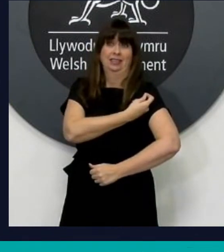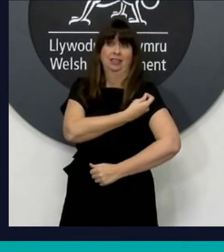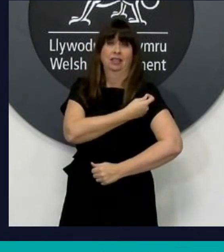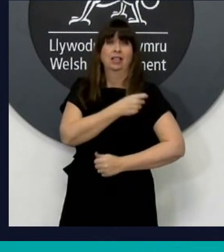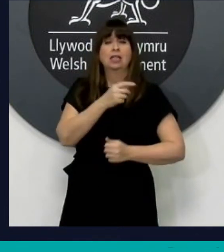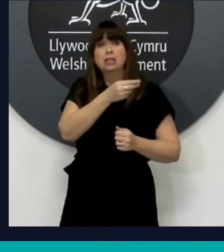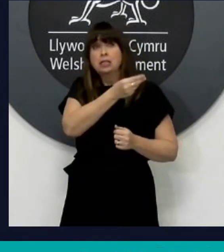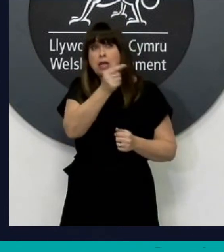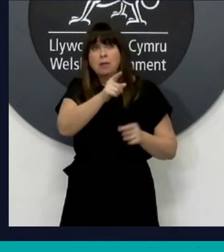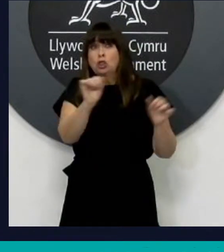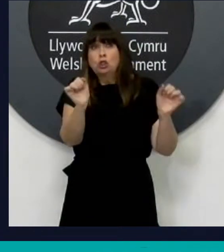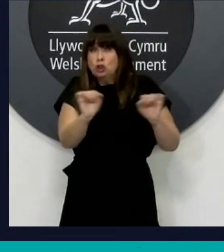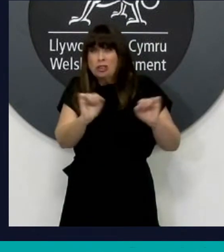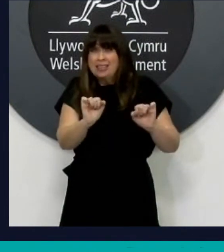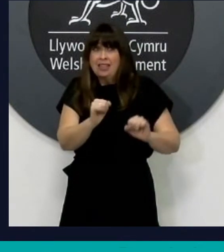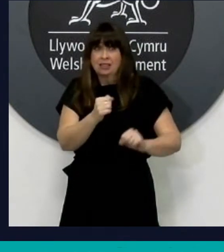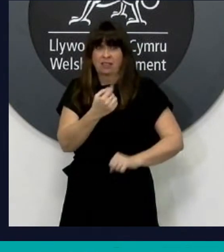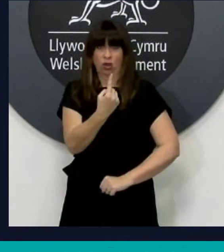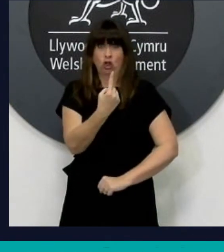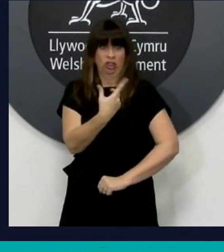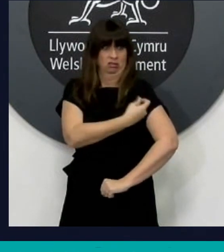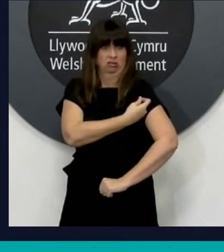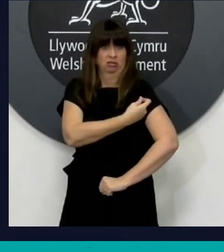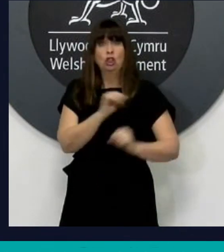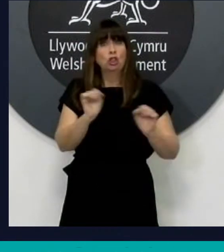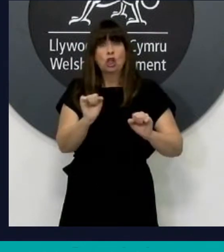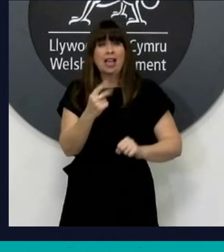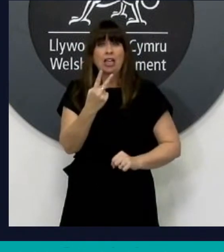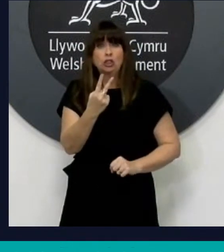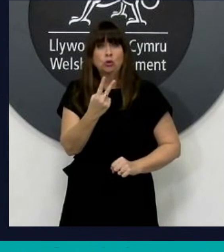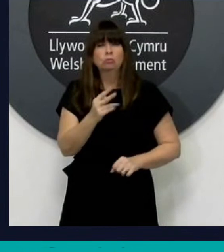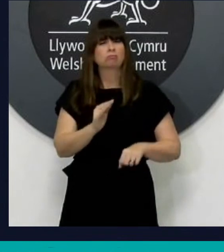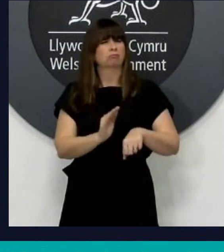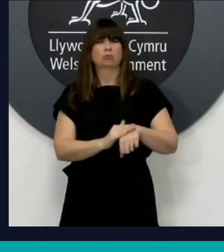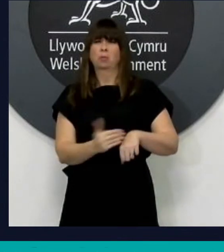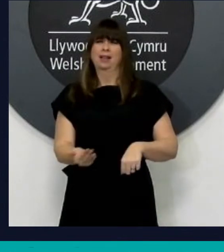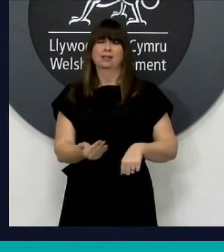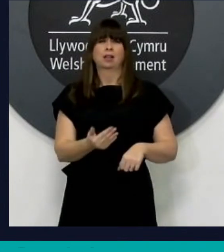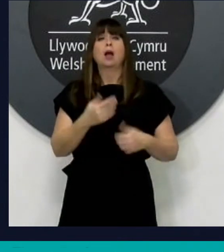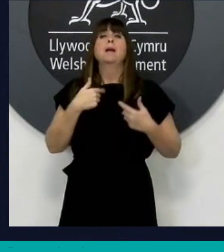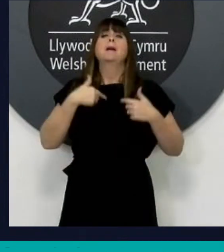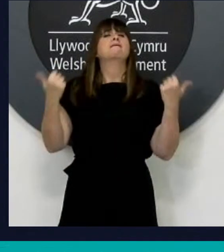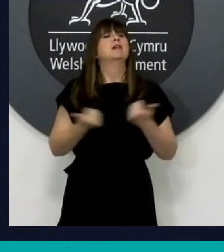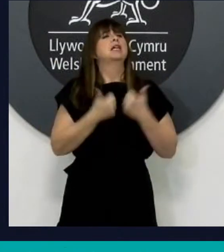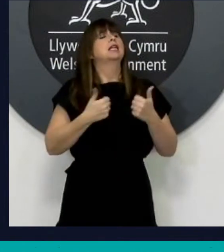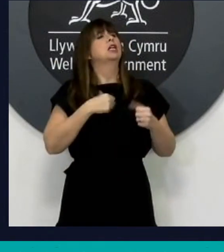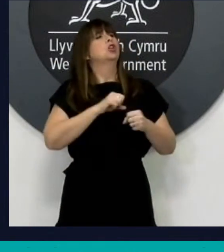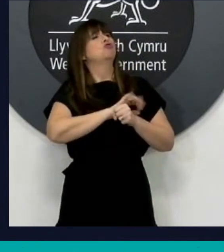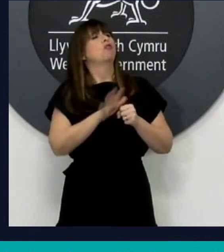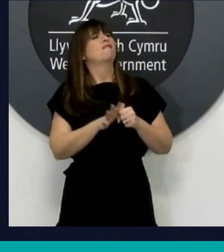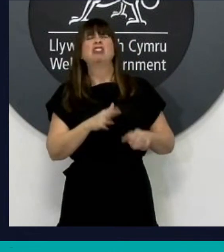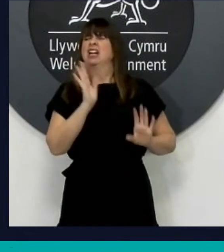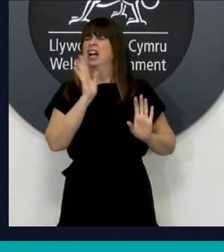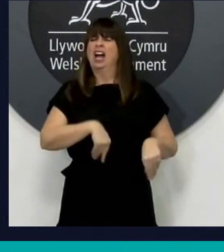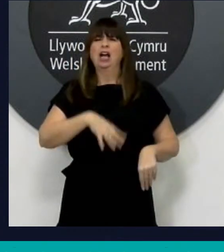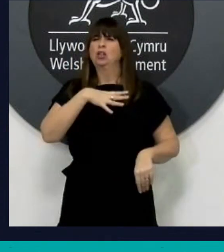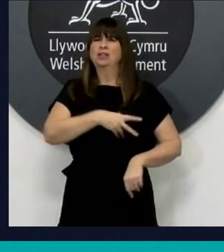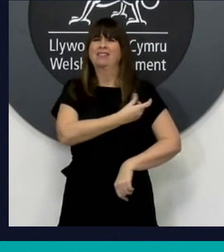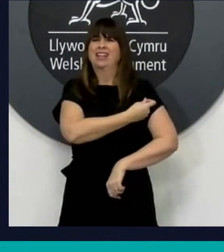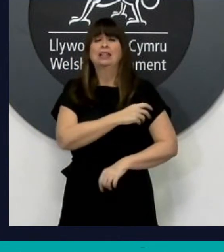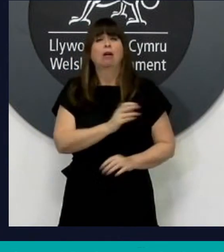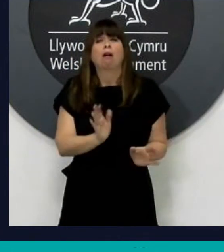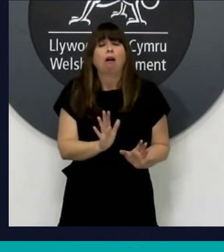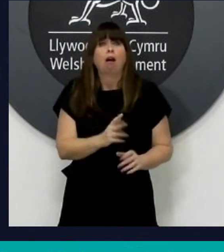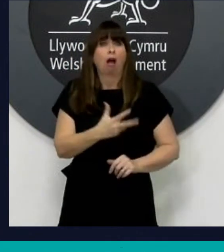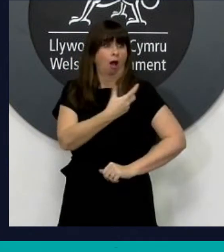had 1 or 2 doses. It doesn't matter if you've already had COVID-19 infection, as the vaccine will